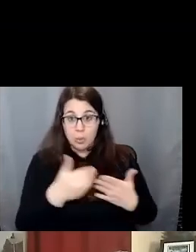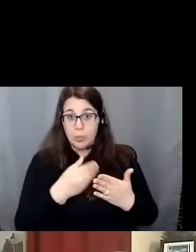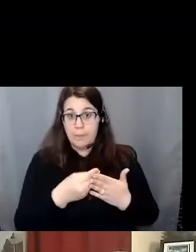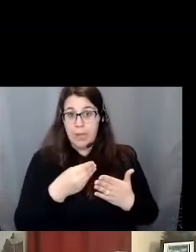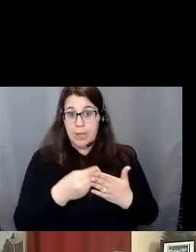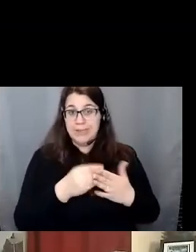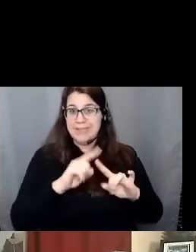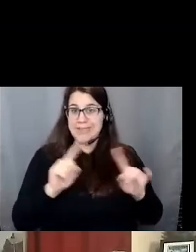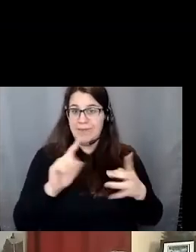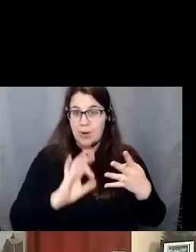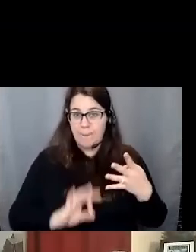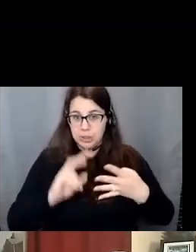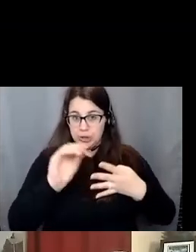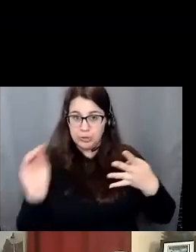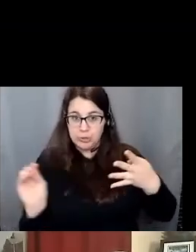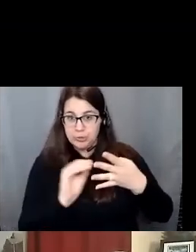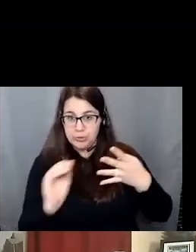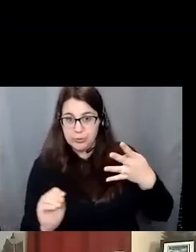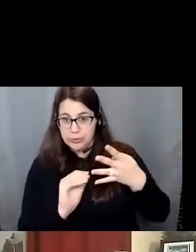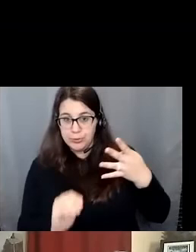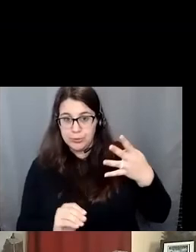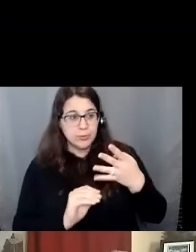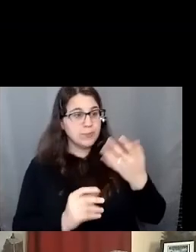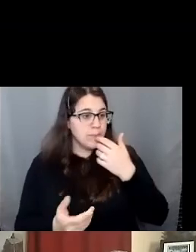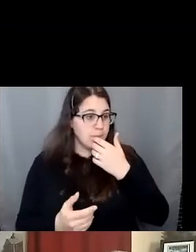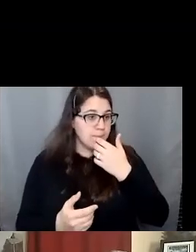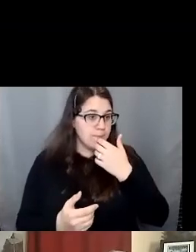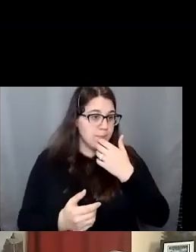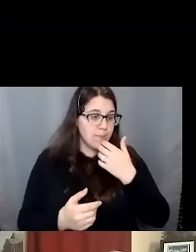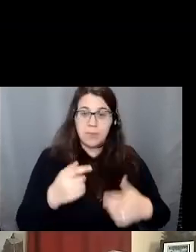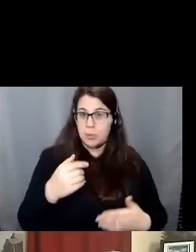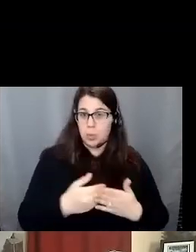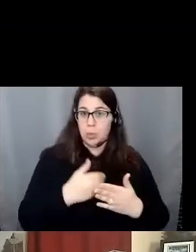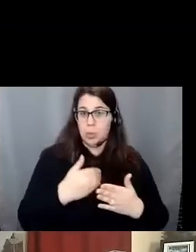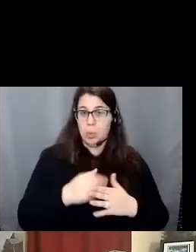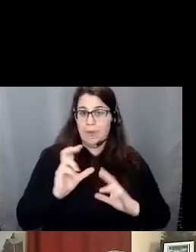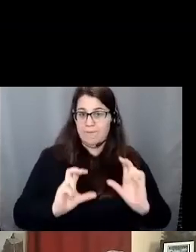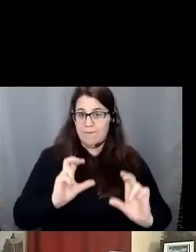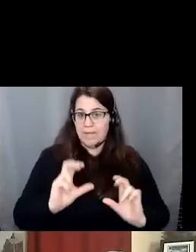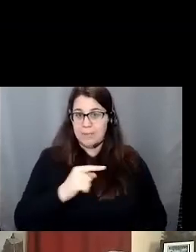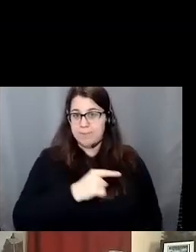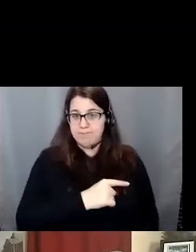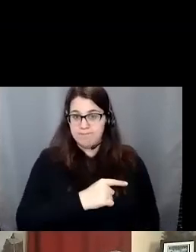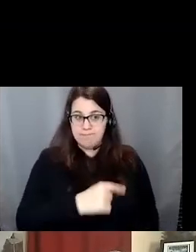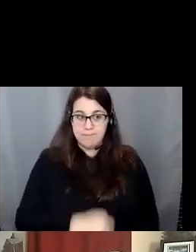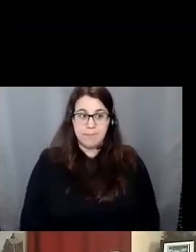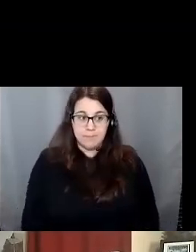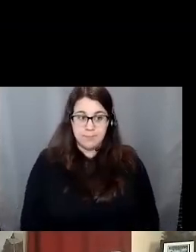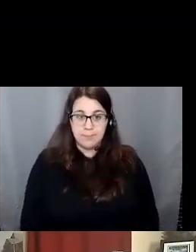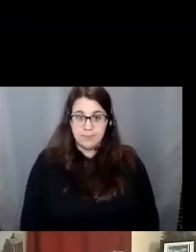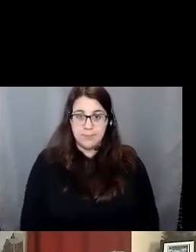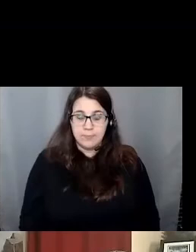a different option, then we have a button here to contribute to a new investment. So that's where you can add one of the